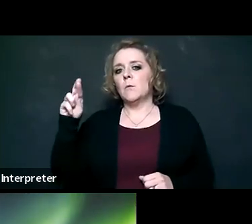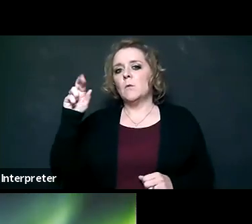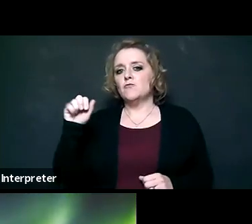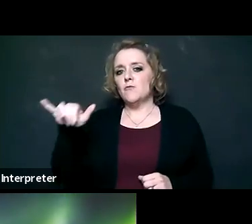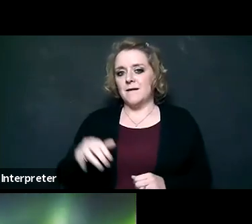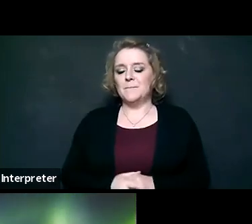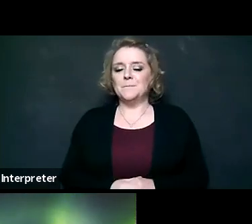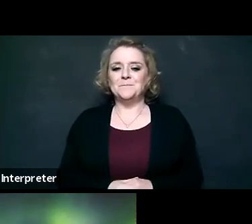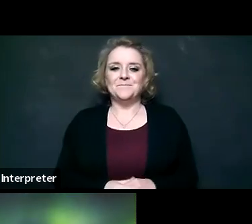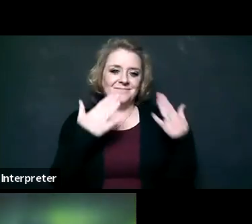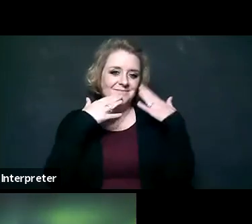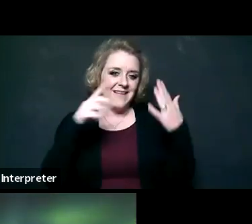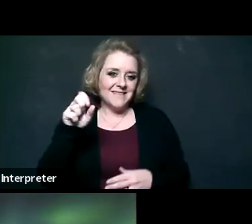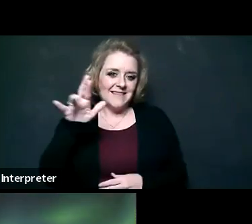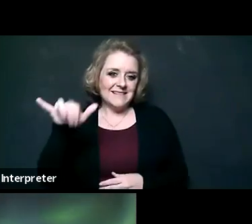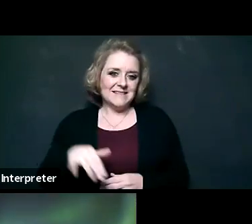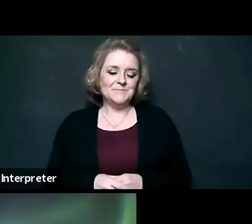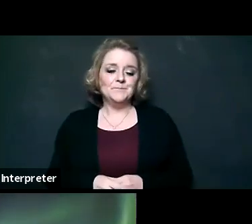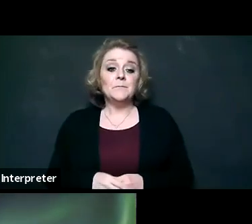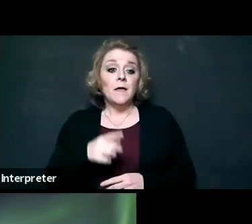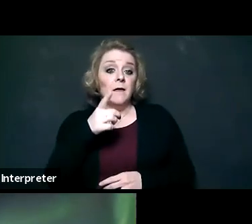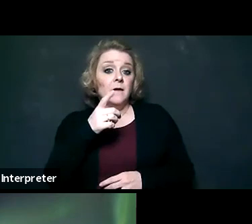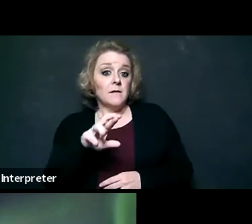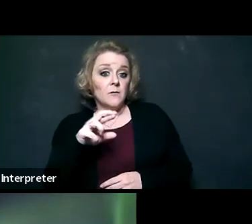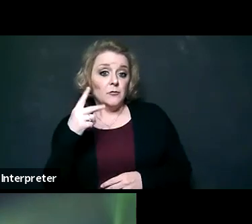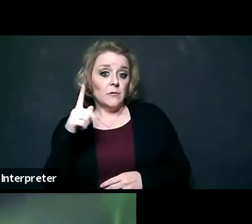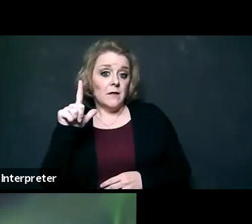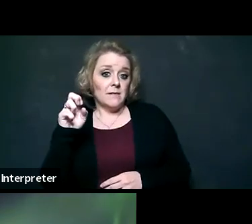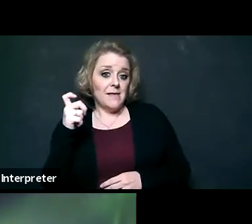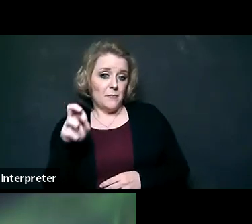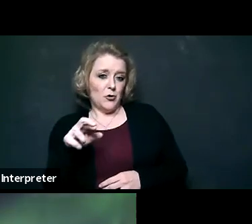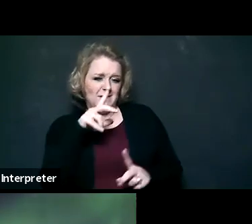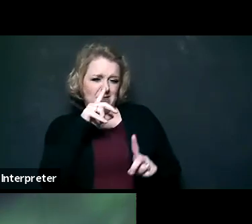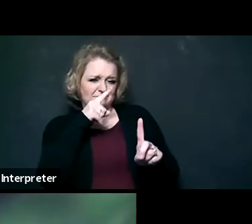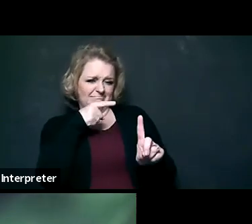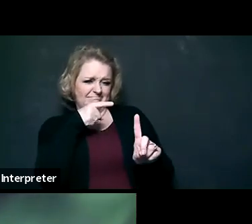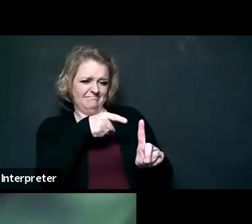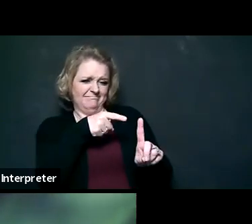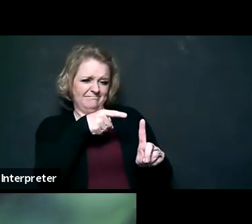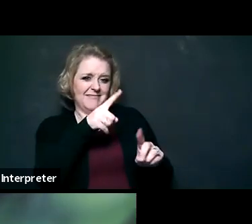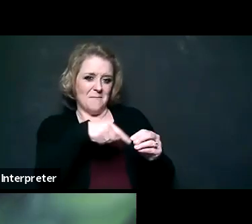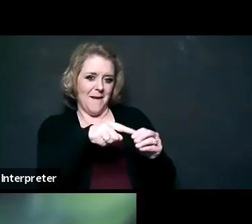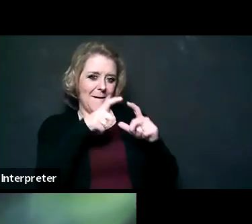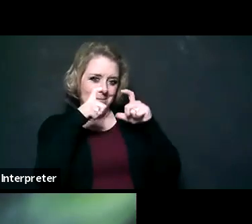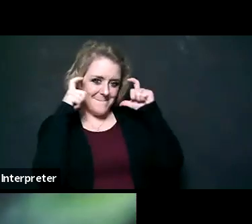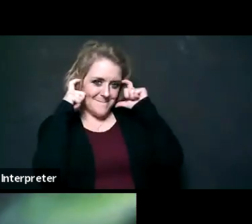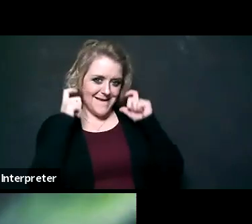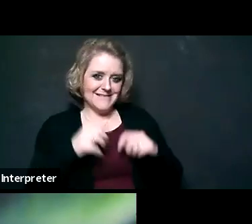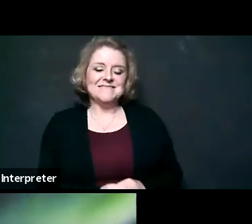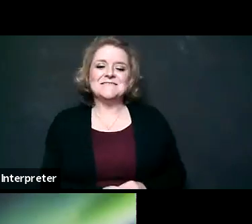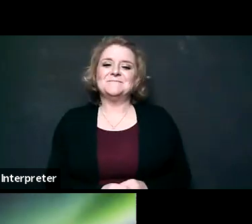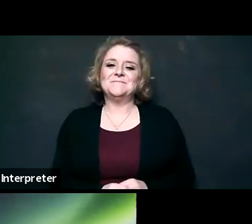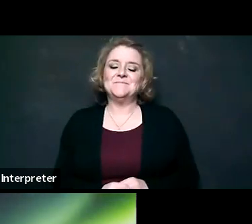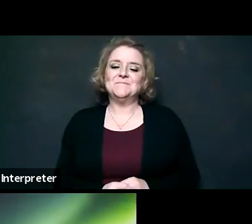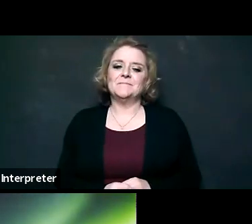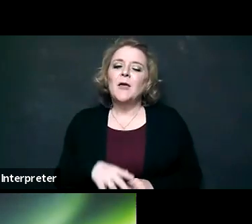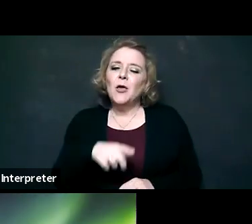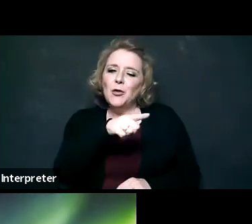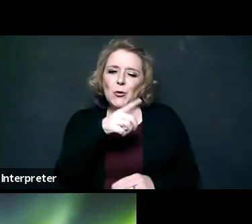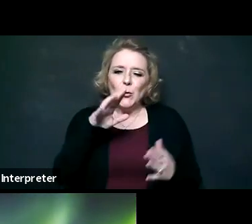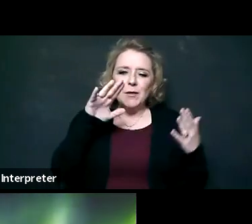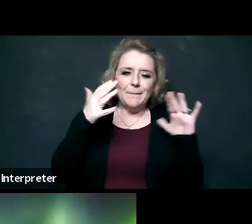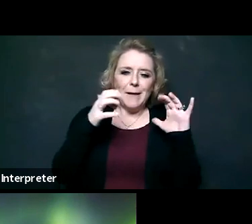Thanks, Lacey. Hey, everyone. Dr. Klepper, kind of want to put you on the spot about masks. So you kind of compared